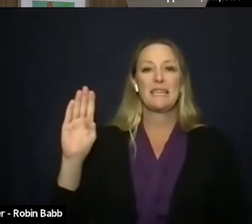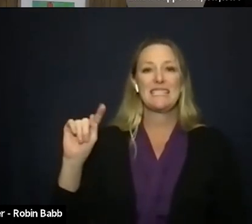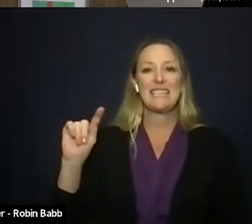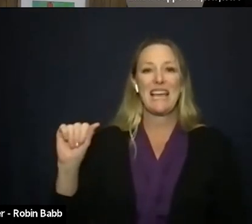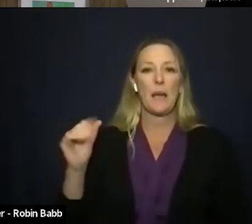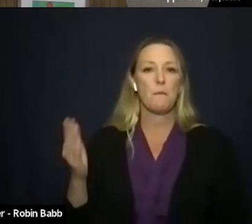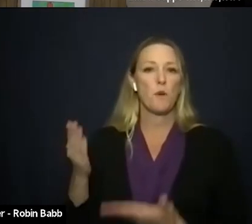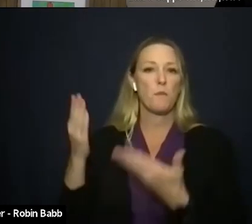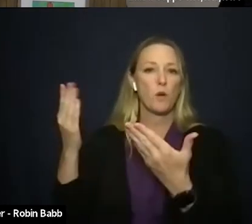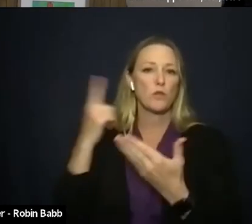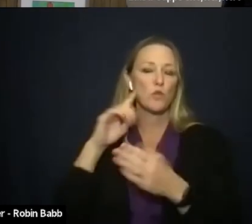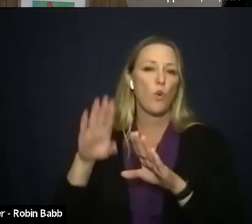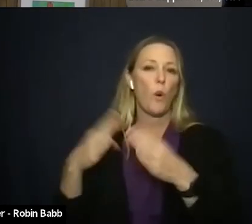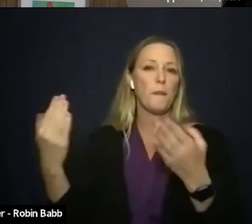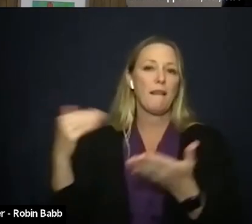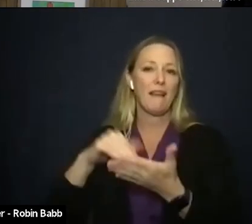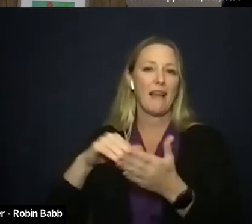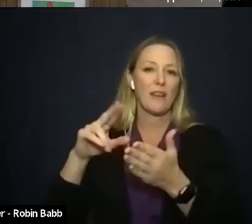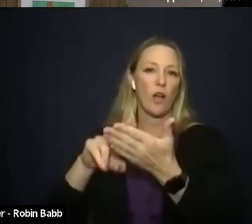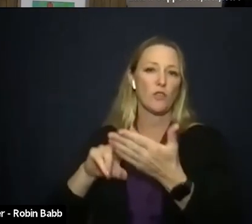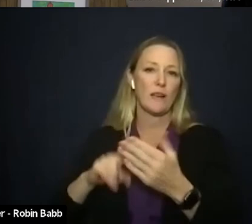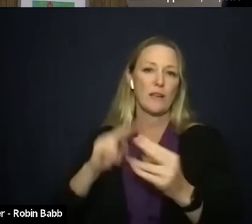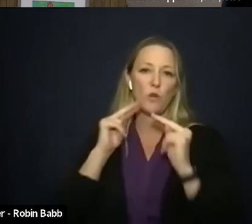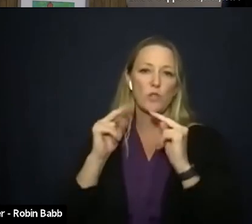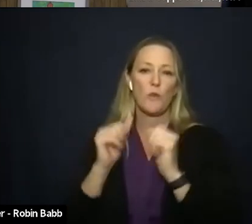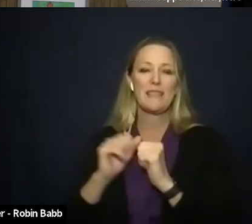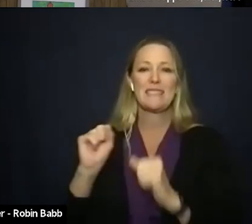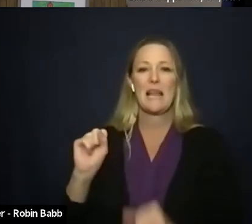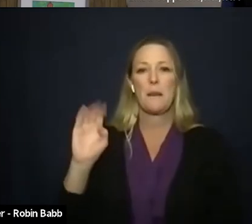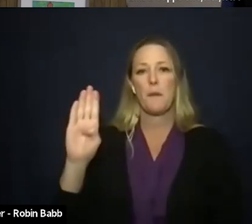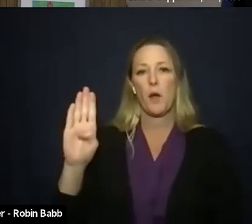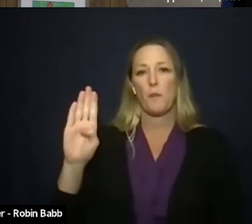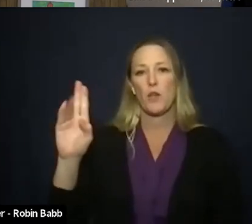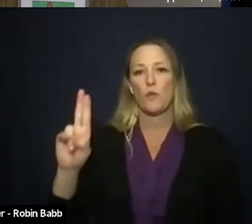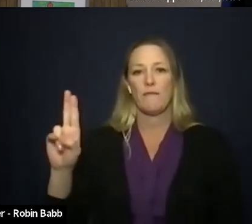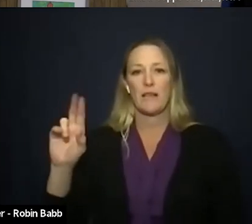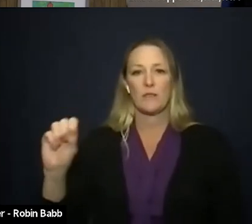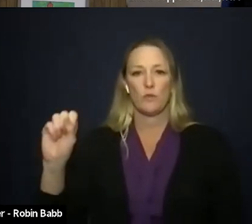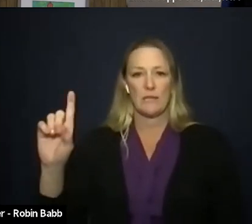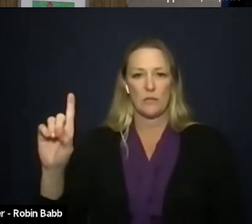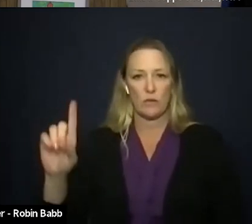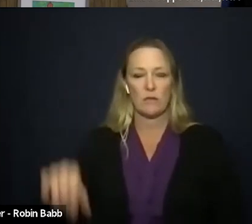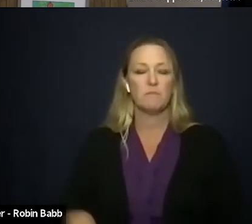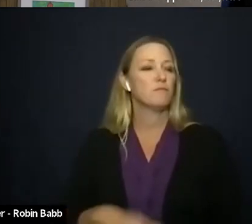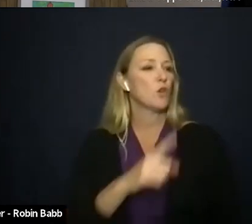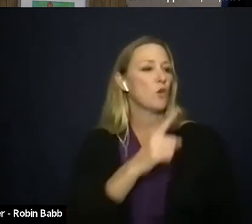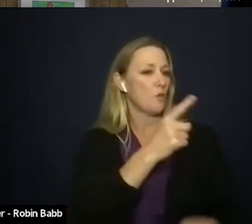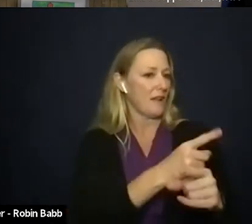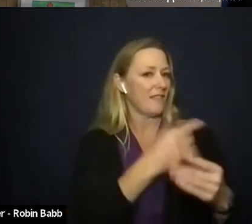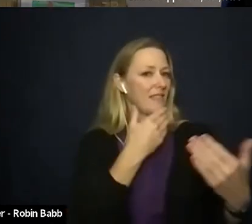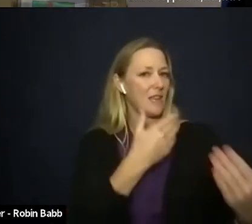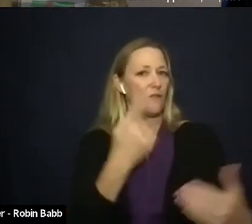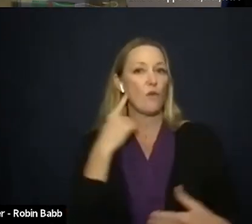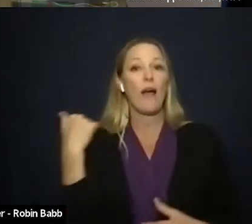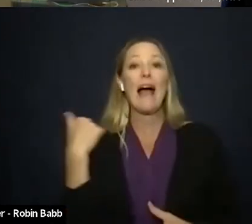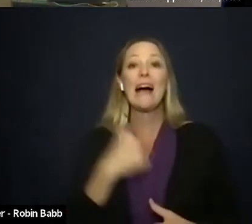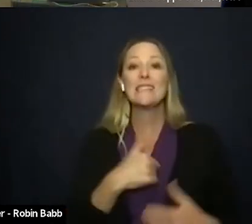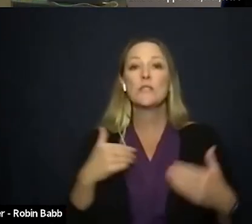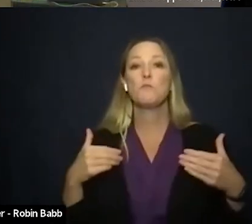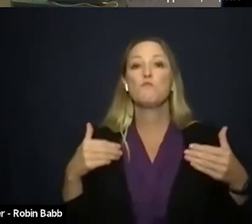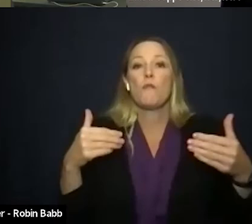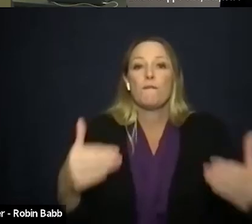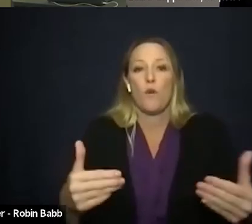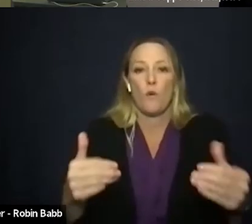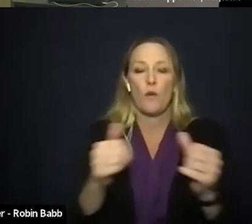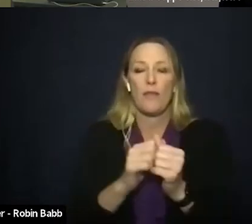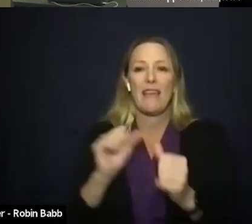to reopen contract negotiations with santa barbara unified school district correct thank you enough for us to move forward with negotiating with